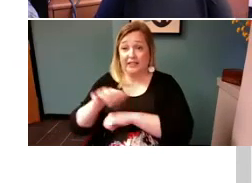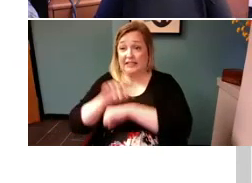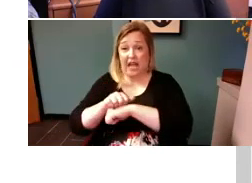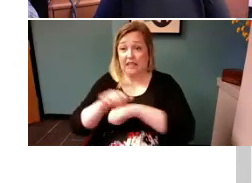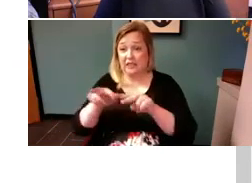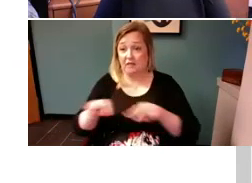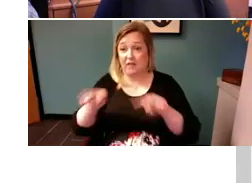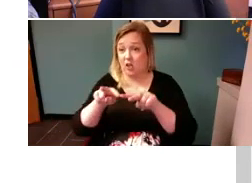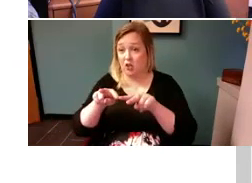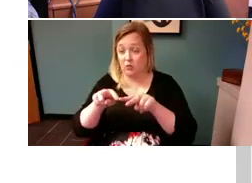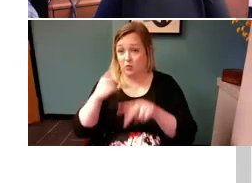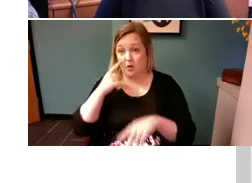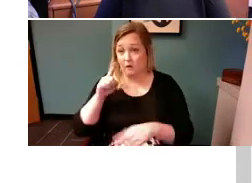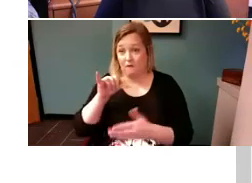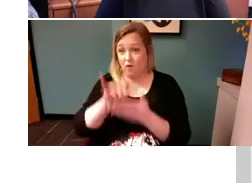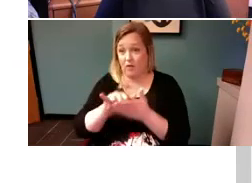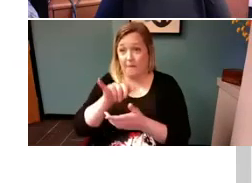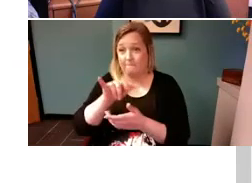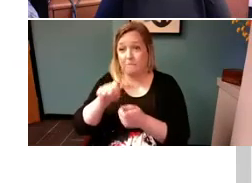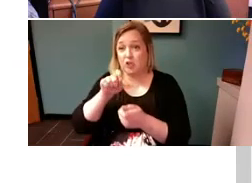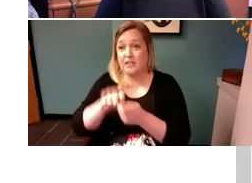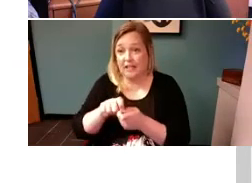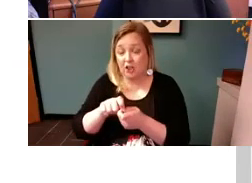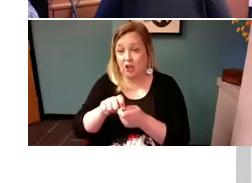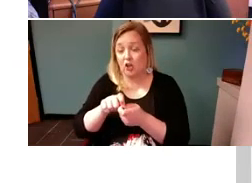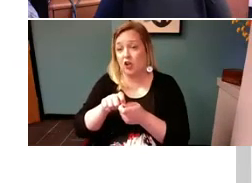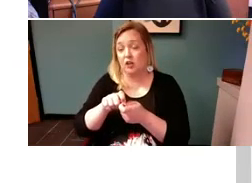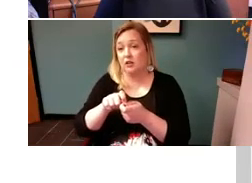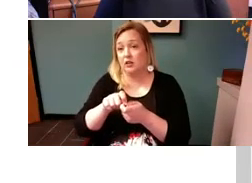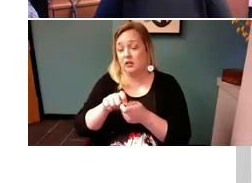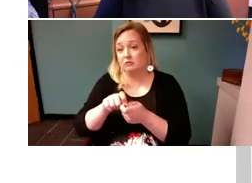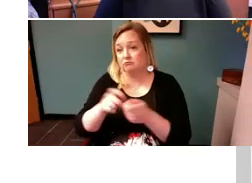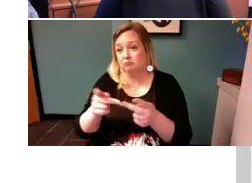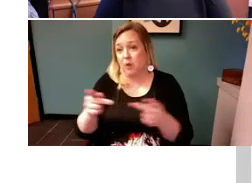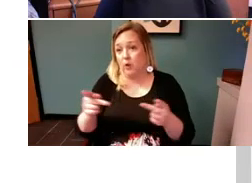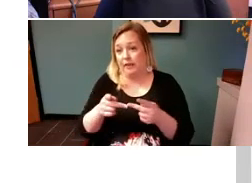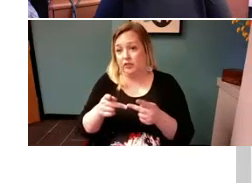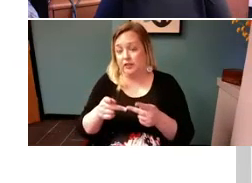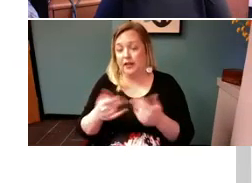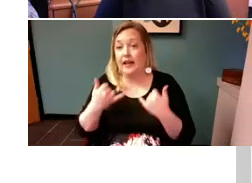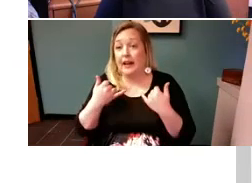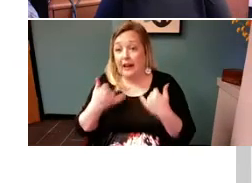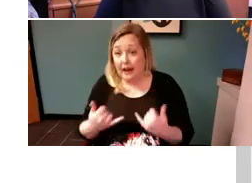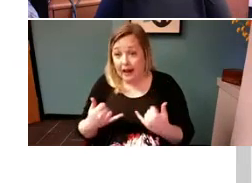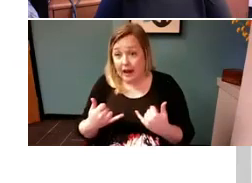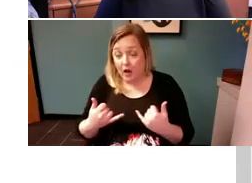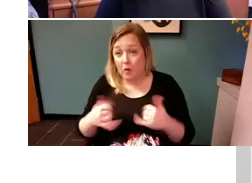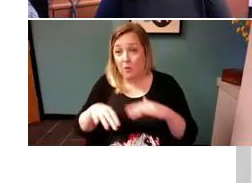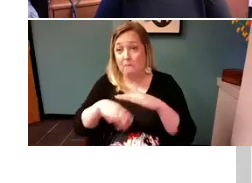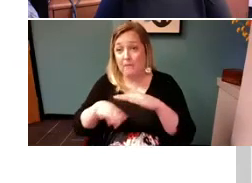that particular array location. So now we basically assign a heap